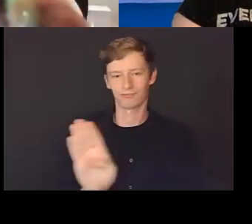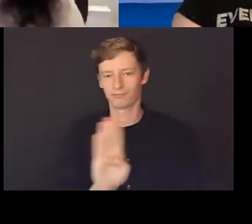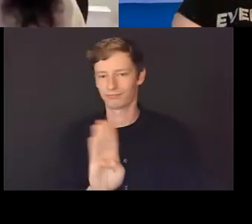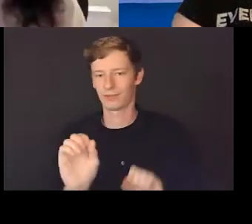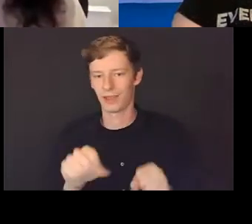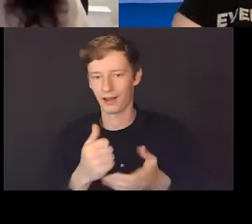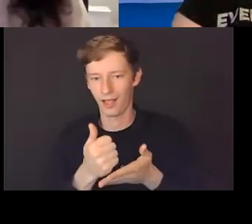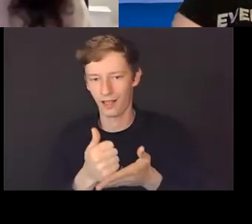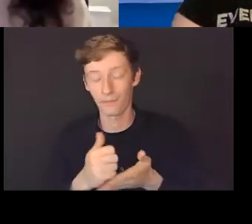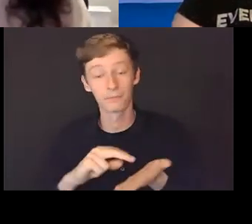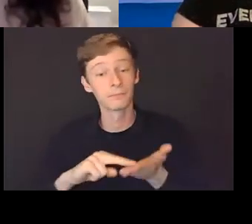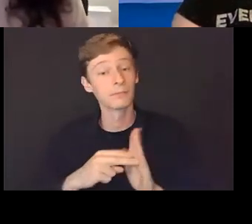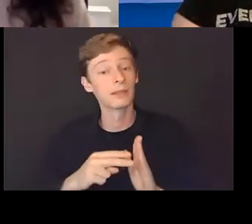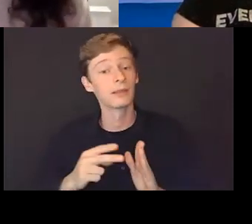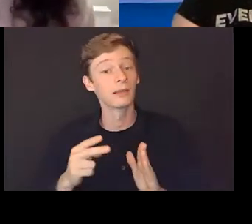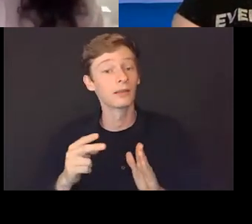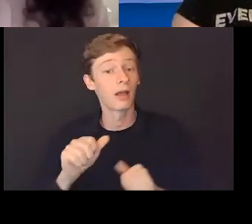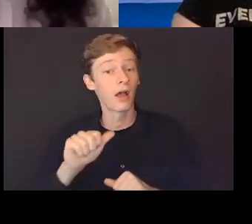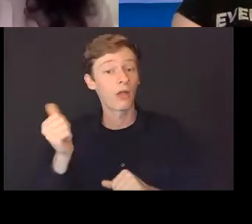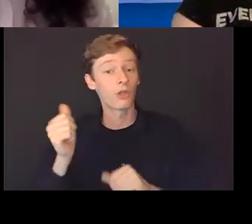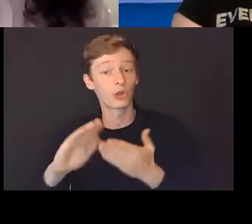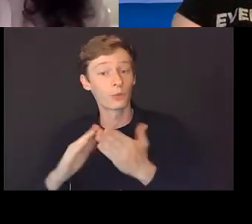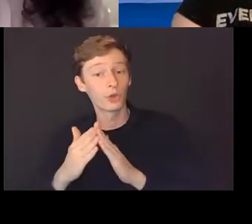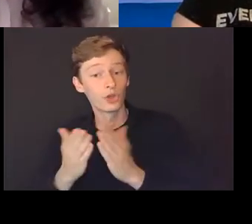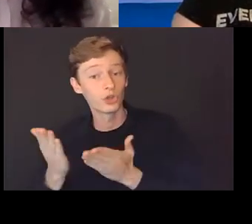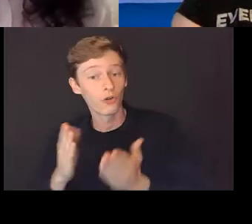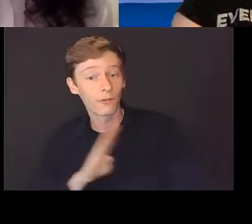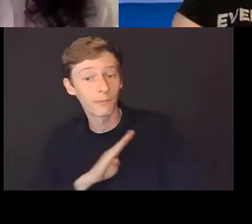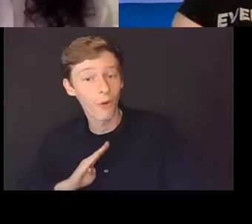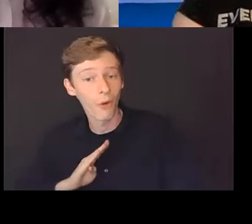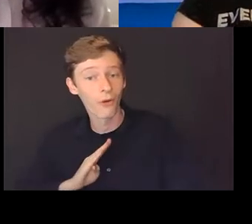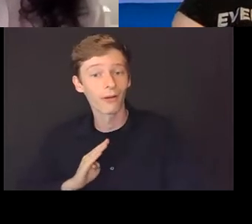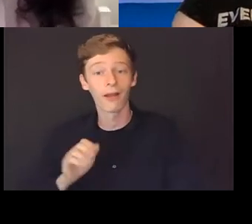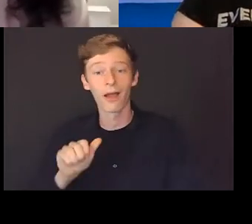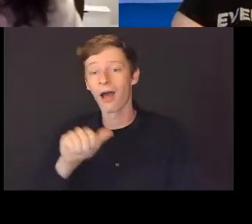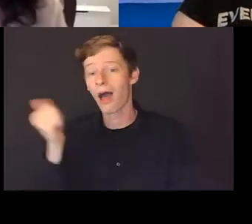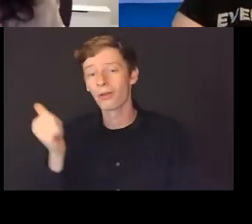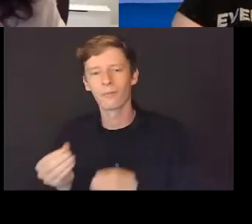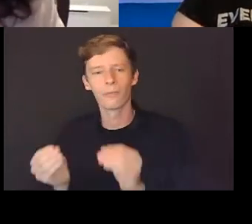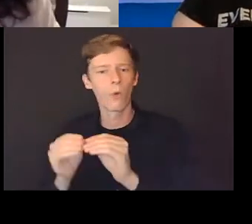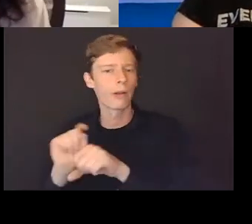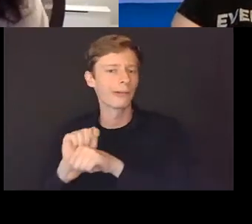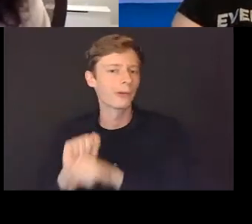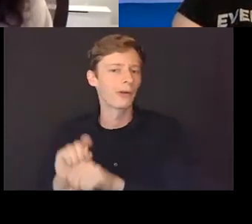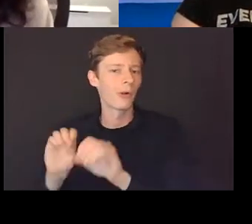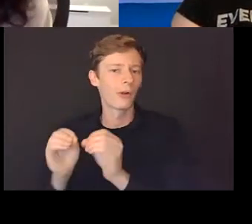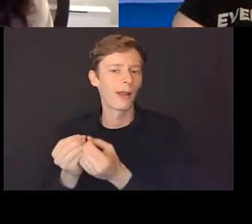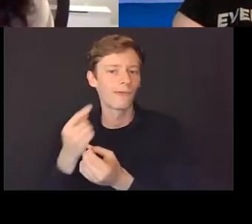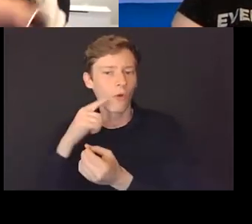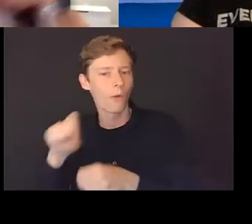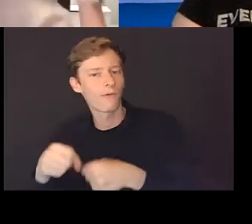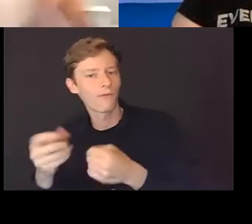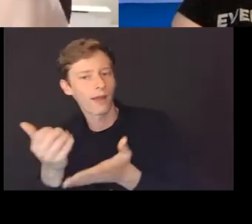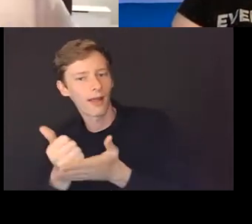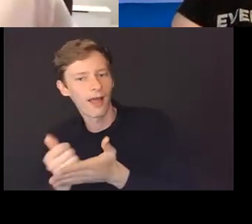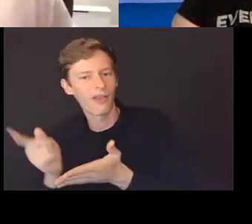of the slack where perhaps community services boards or other traditional ways of accessing resources might be